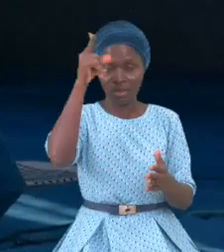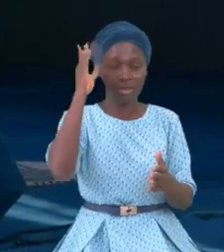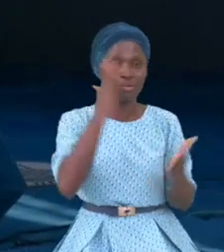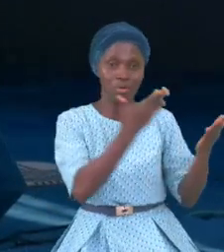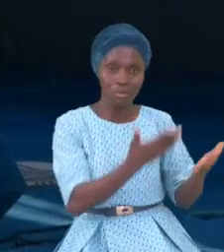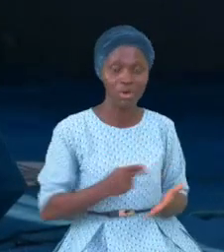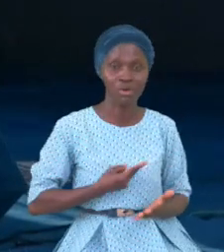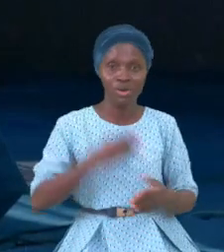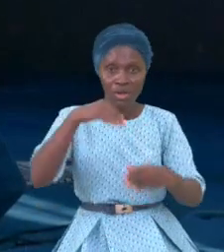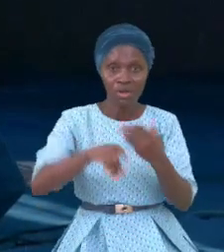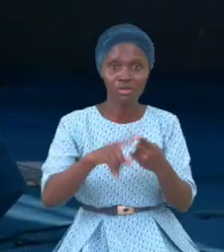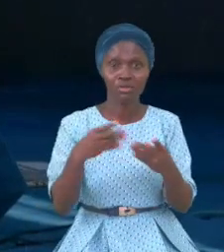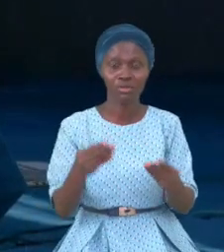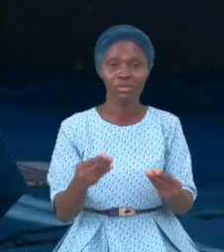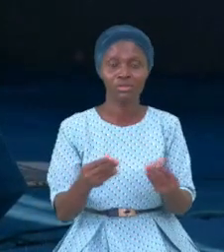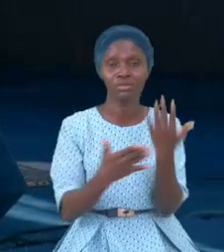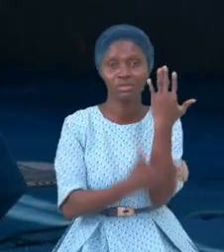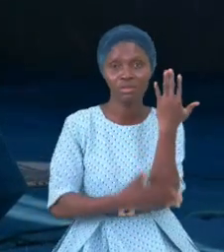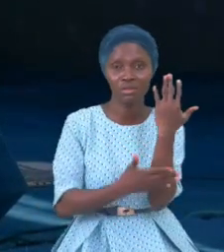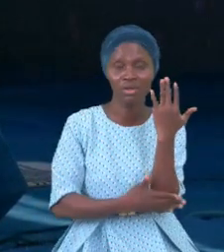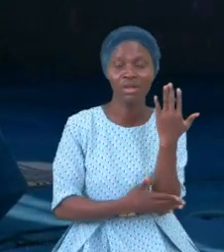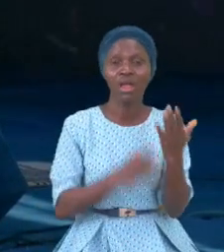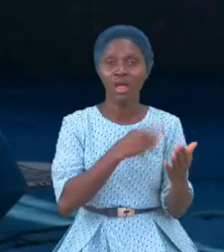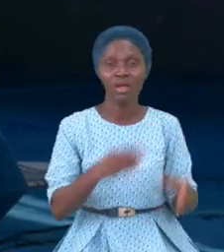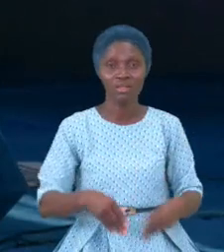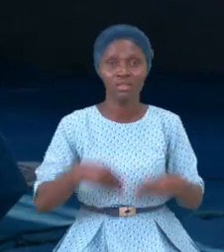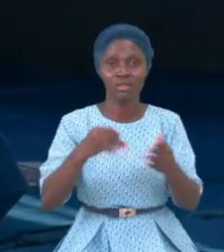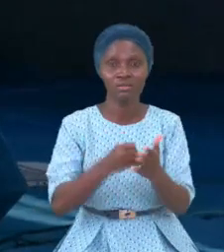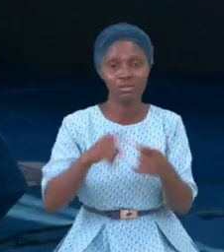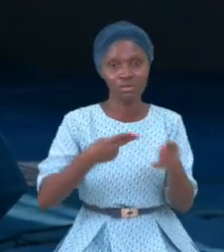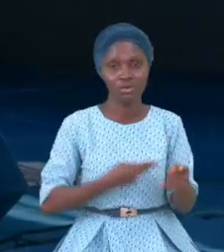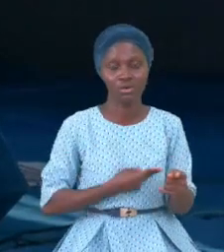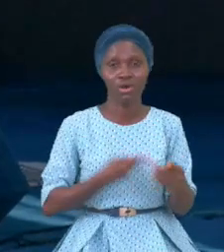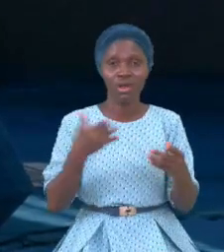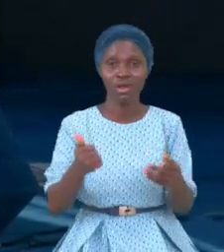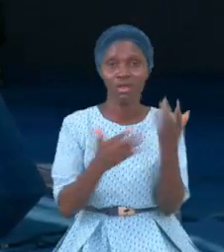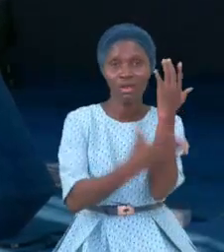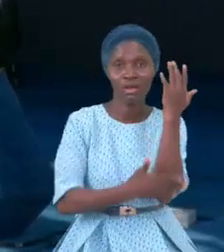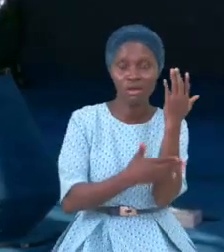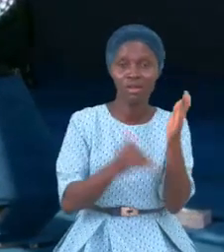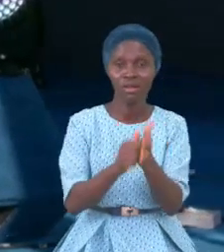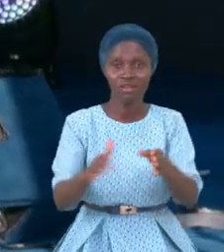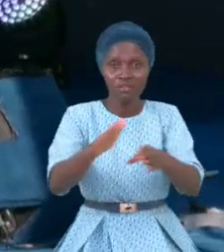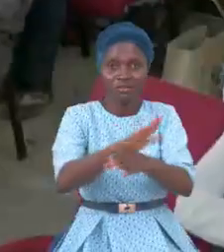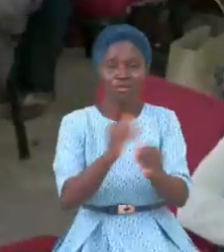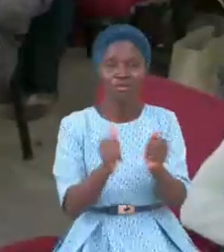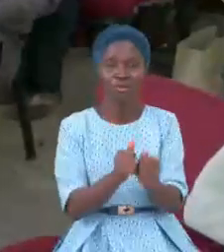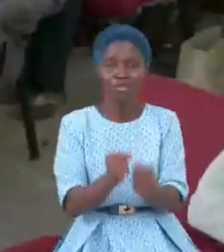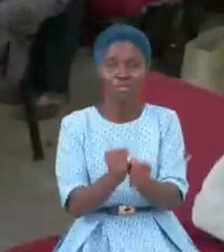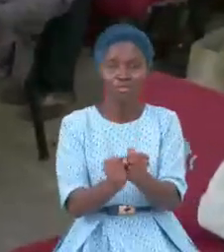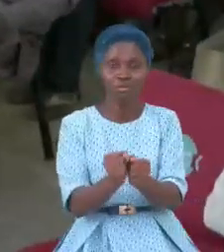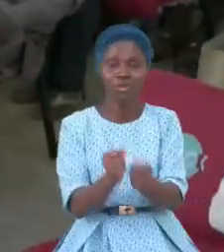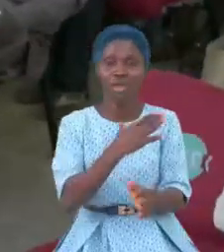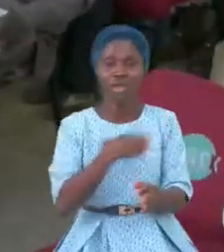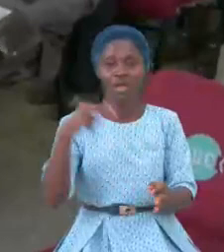land and give it to us, a land which floweth with milk and honey. Look at verse 9 there. In